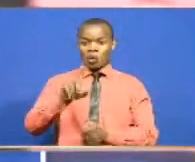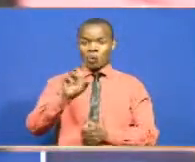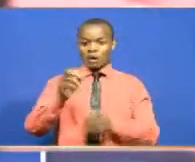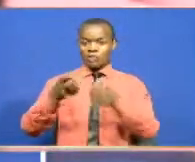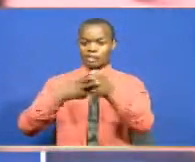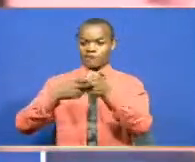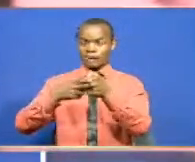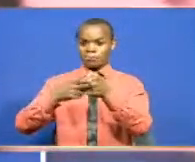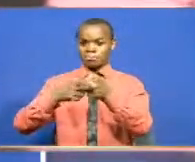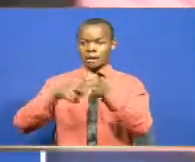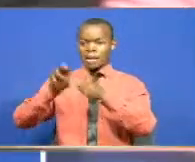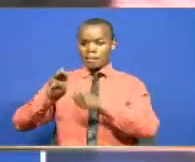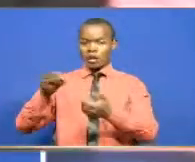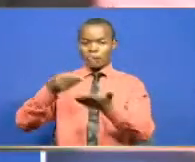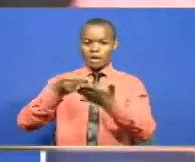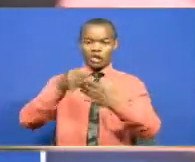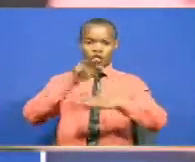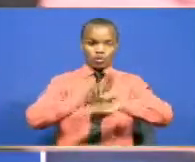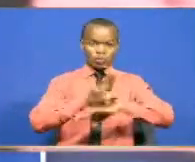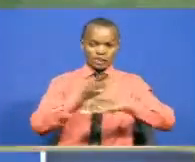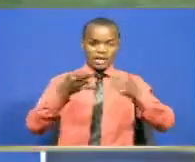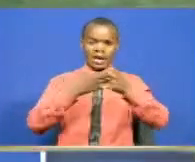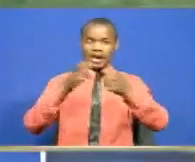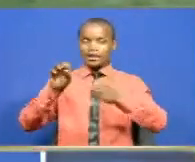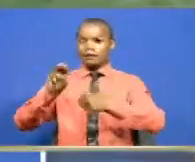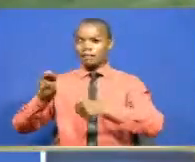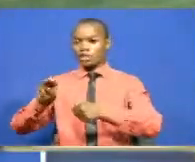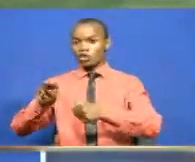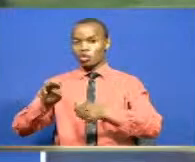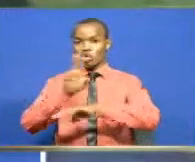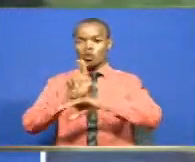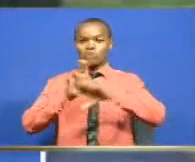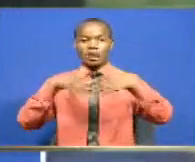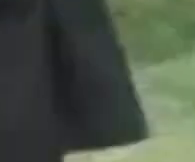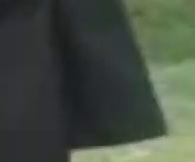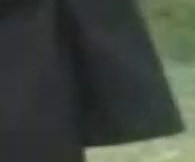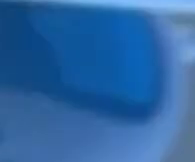spent, 8 million was spent in health.